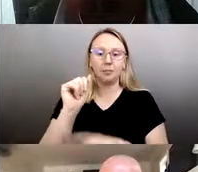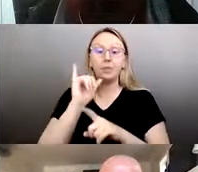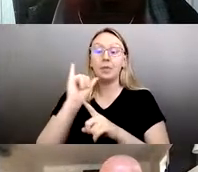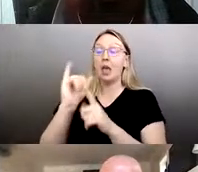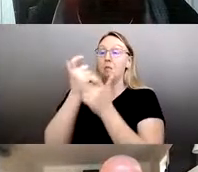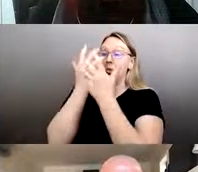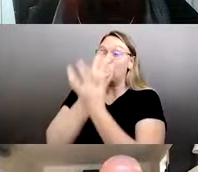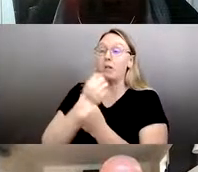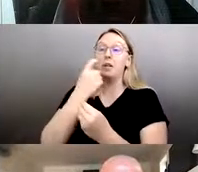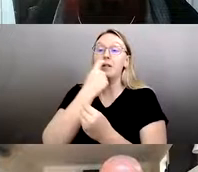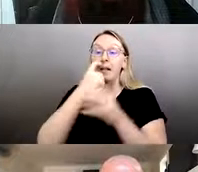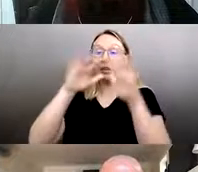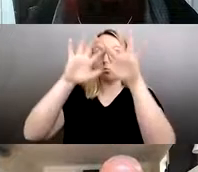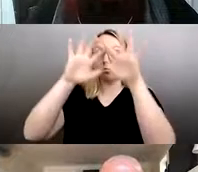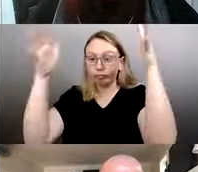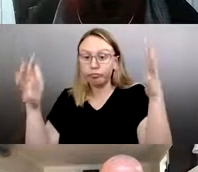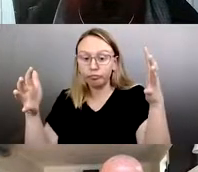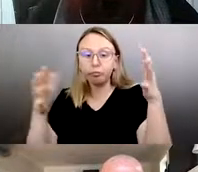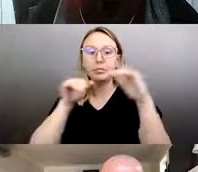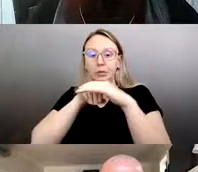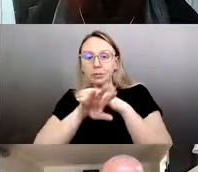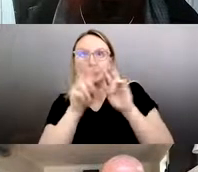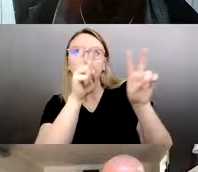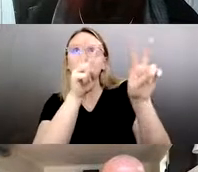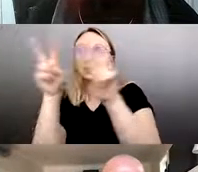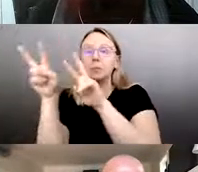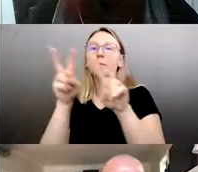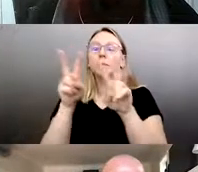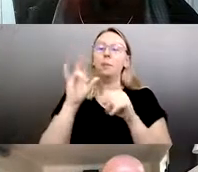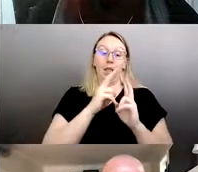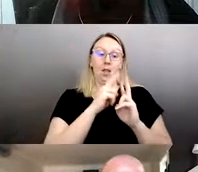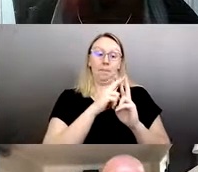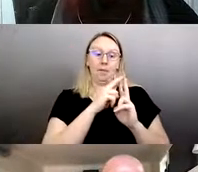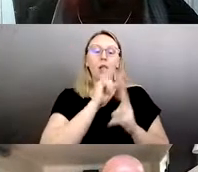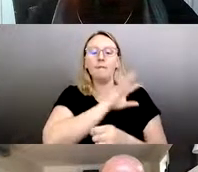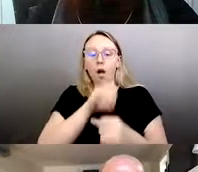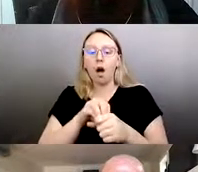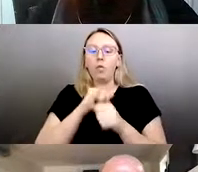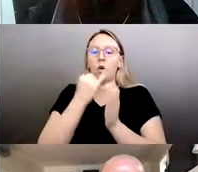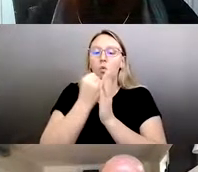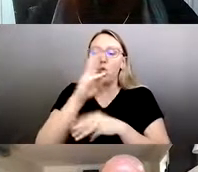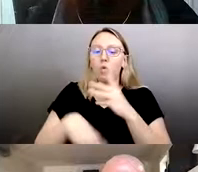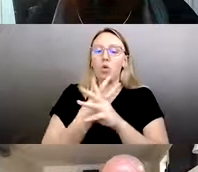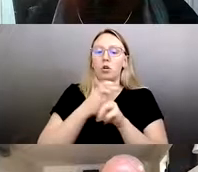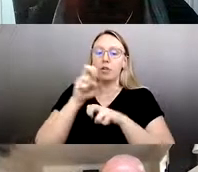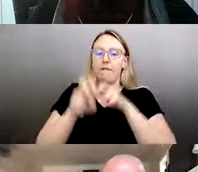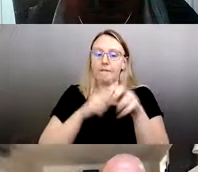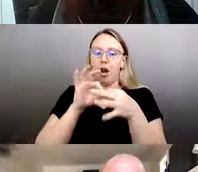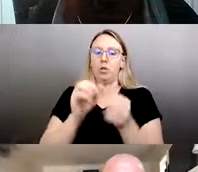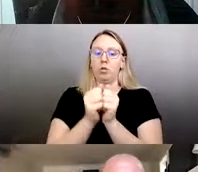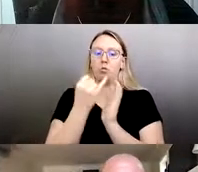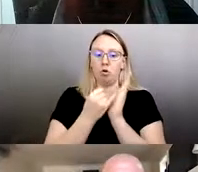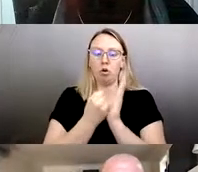was actively involved in the World's Fair, loaning works from their own art collection. Throughout the city, there are